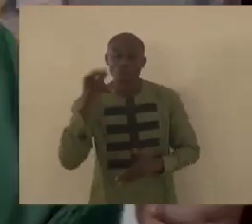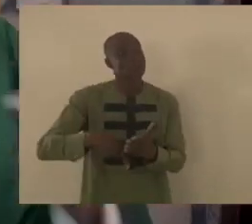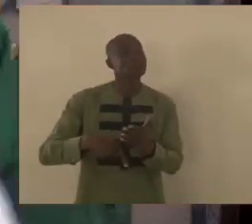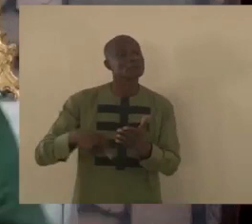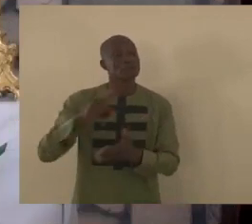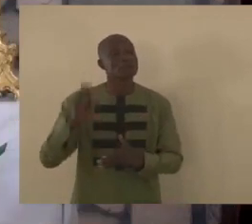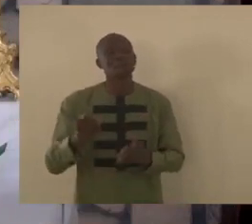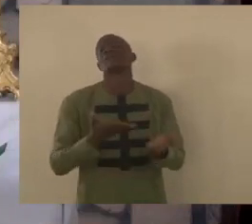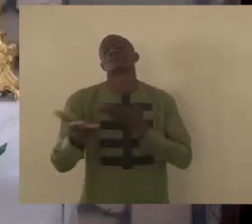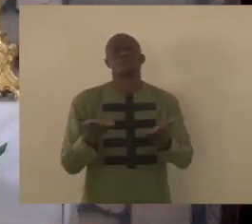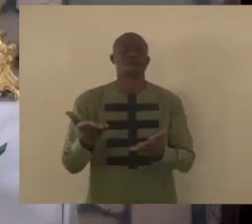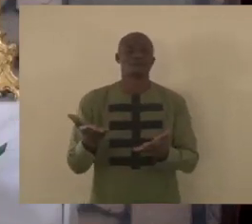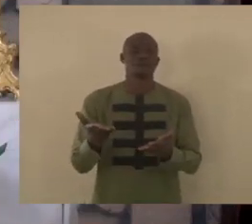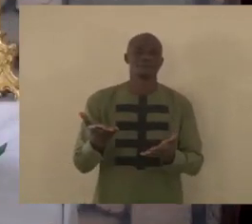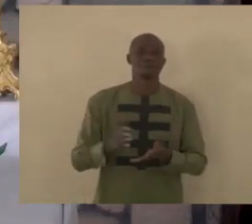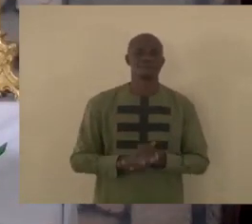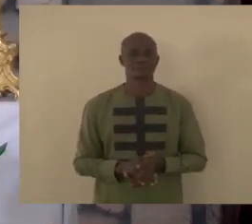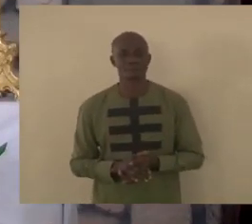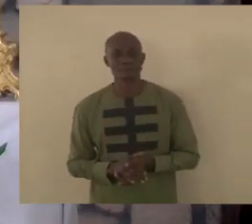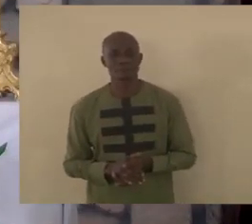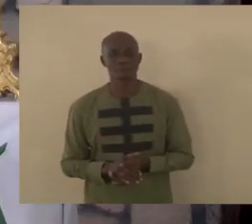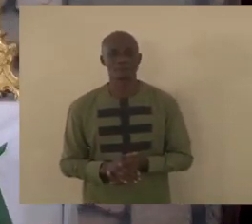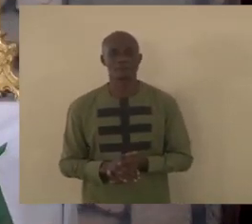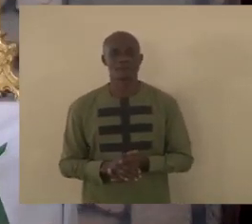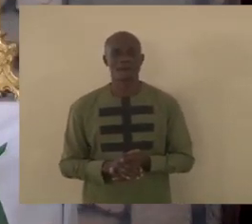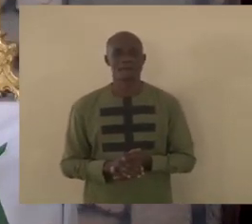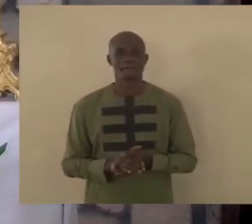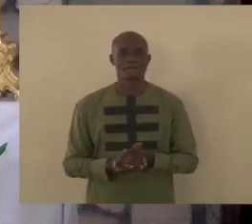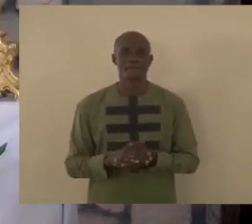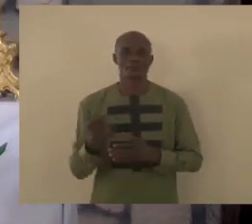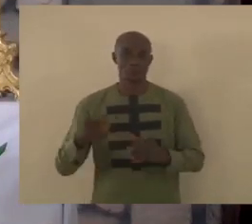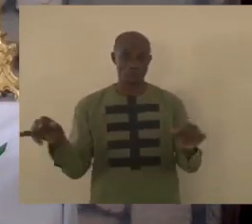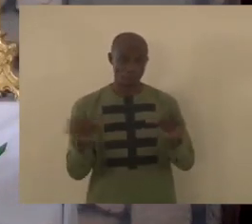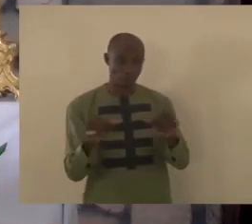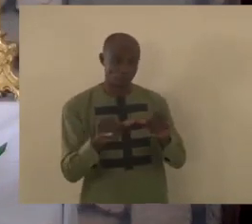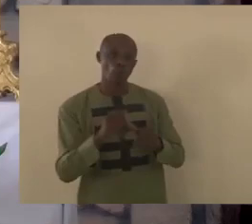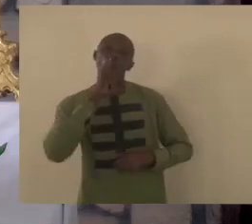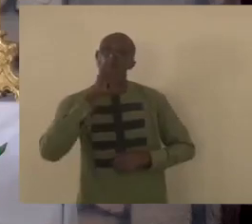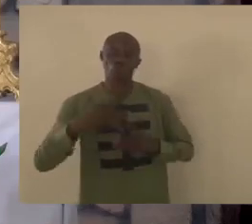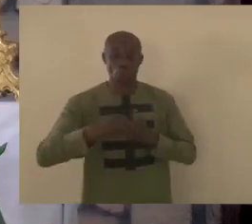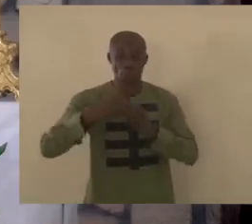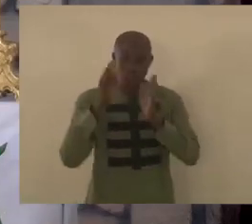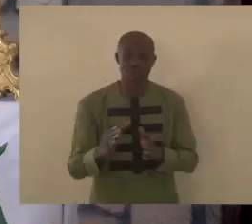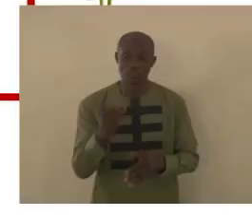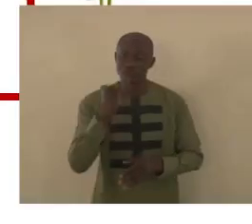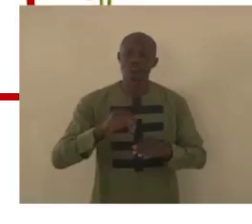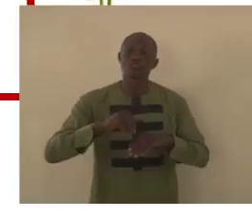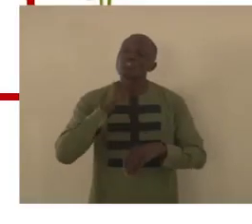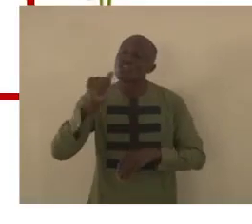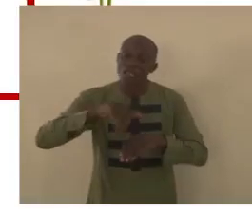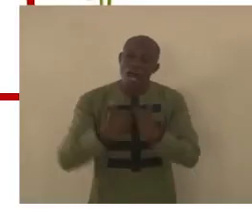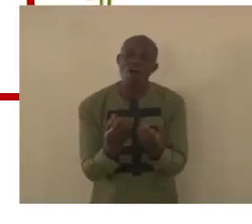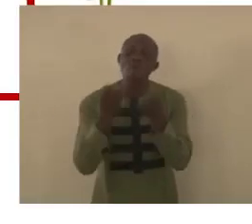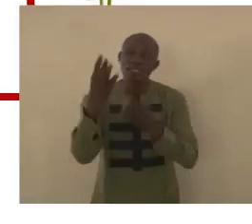leader is what? Service. The measure of a true leader is not